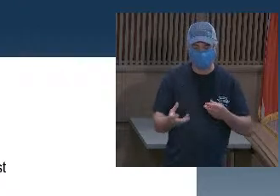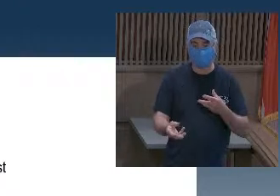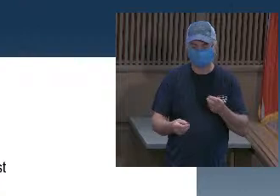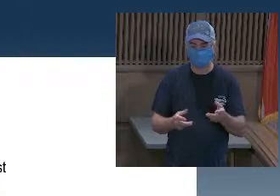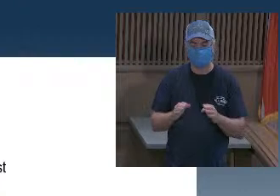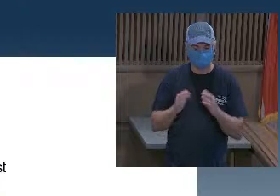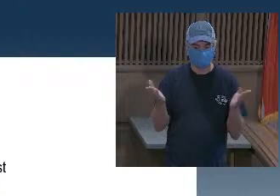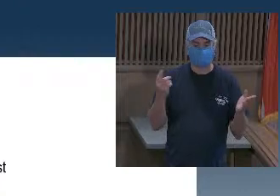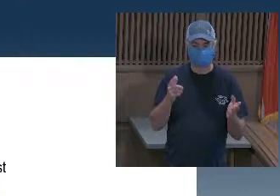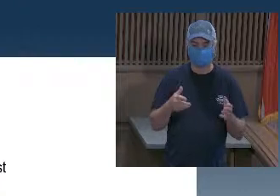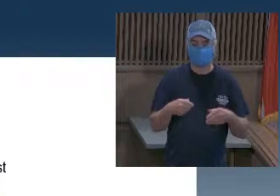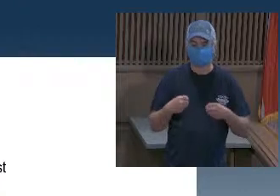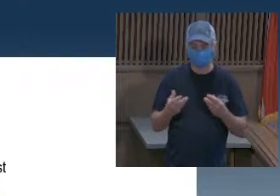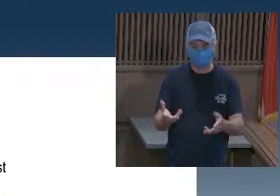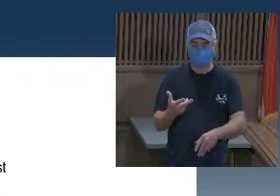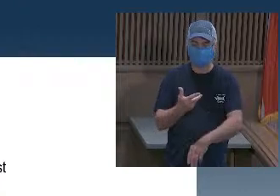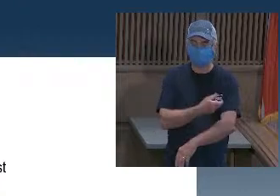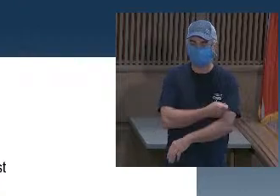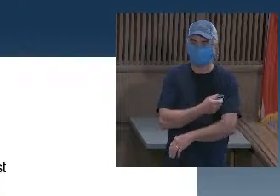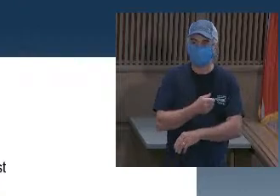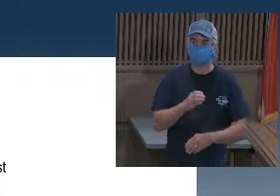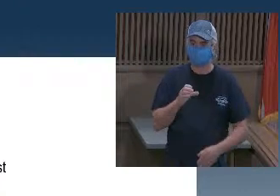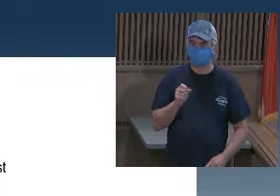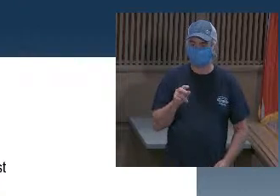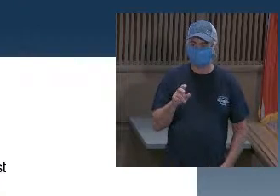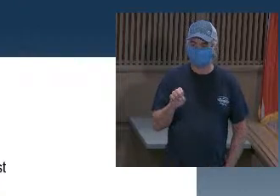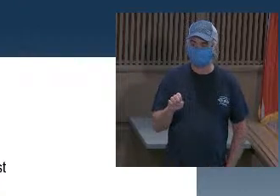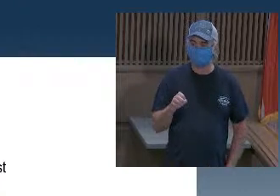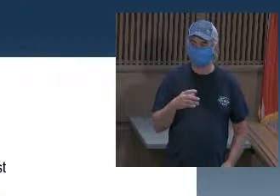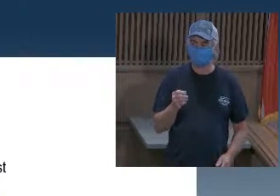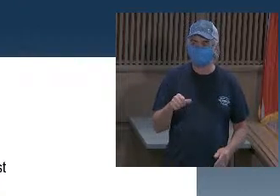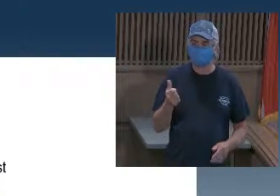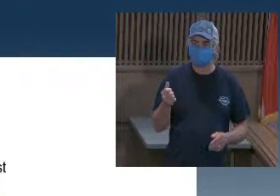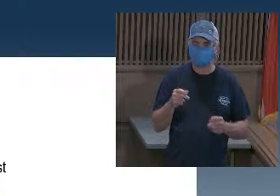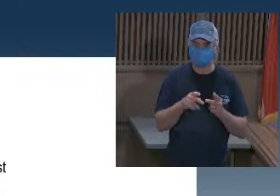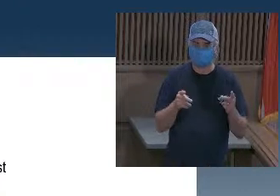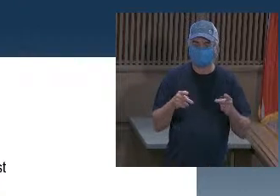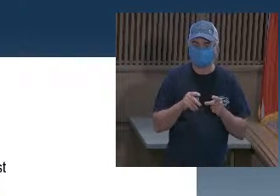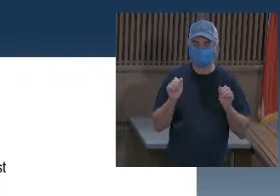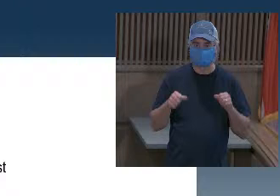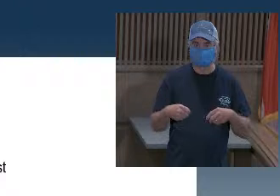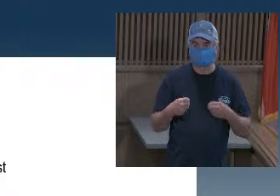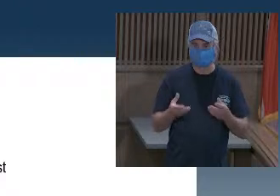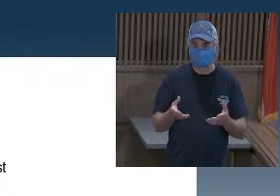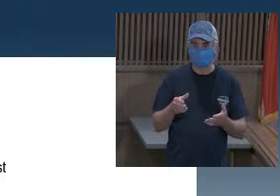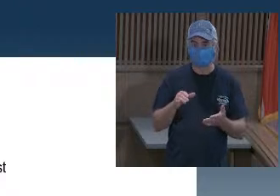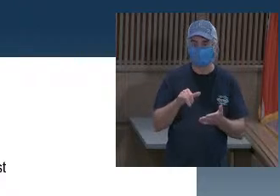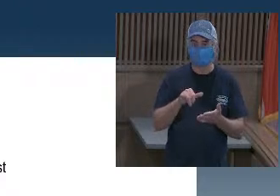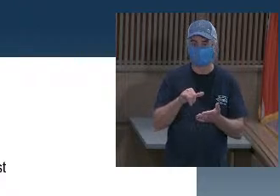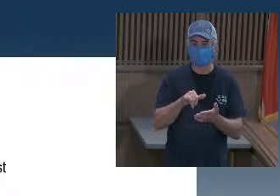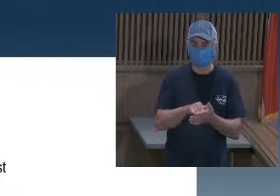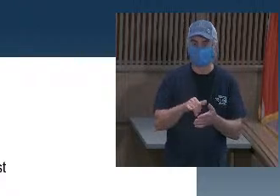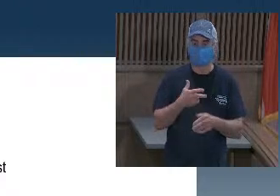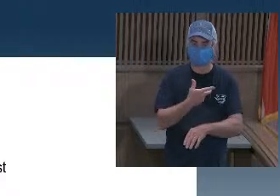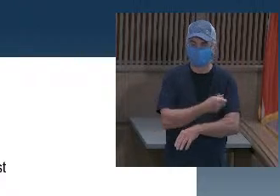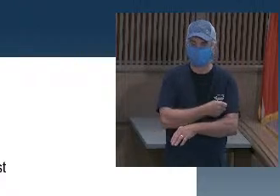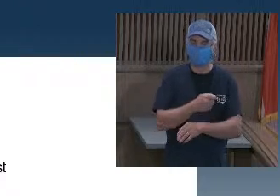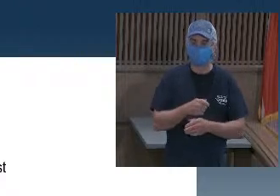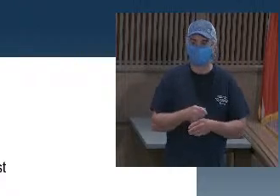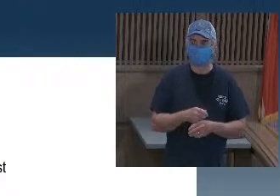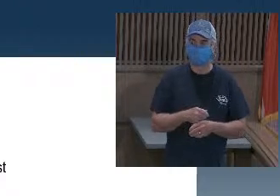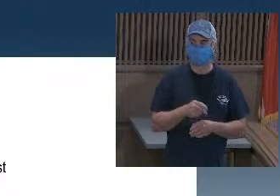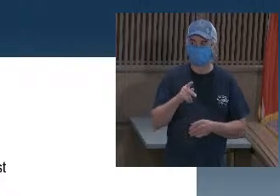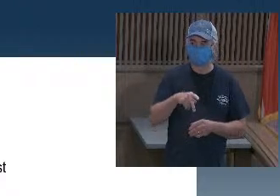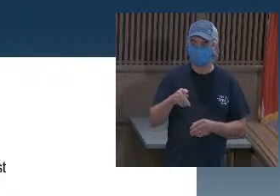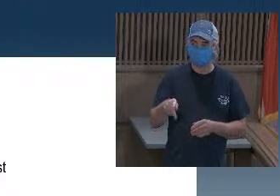Hospital and CORE, and vaccines will be provided at the Phoebe North Campus